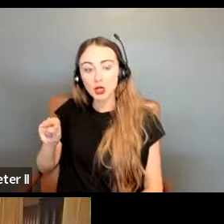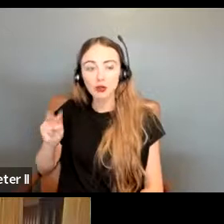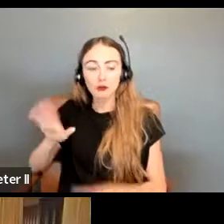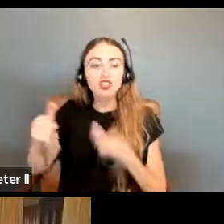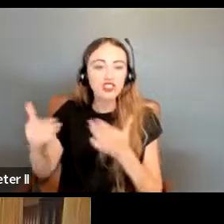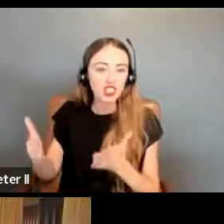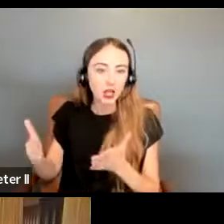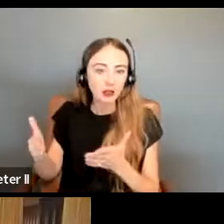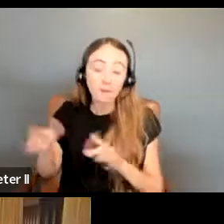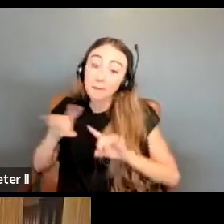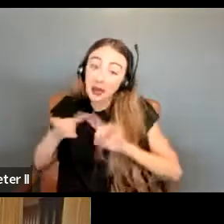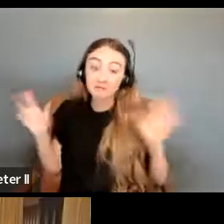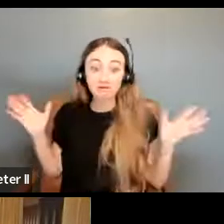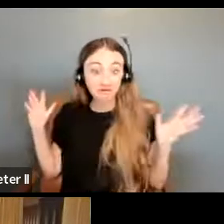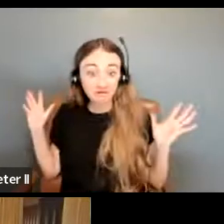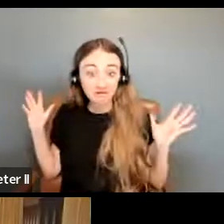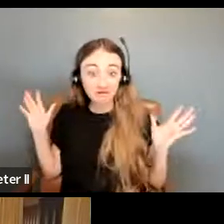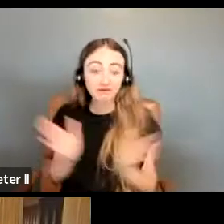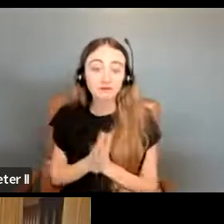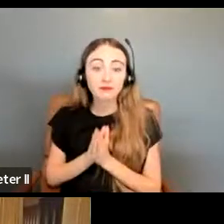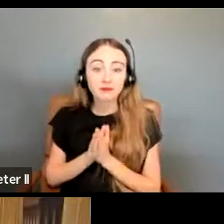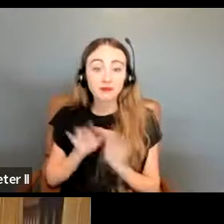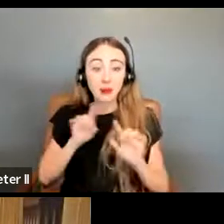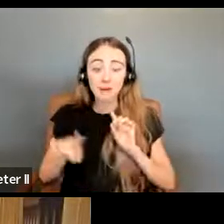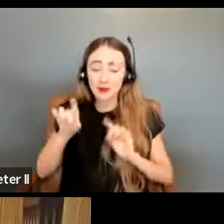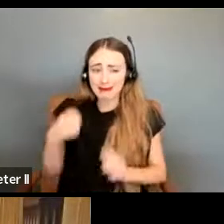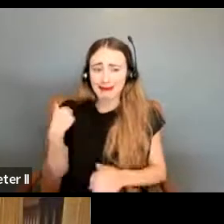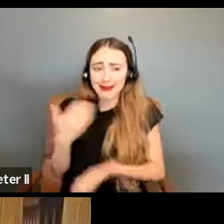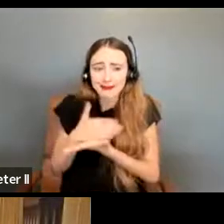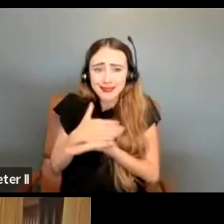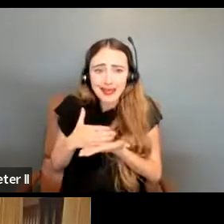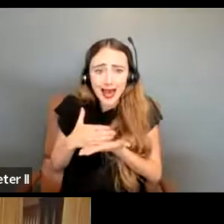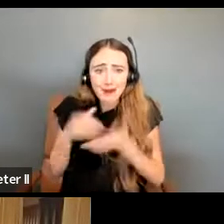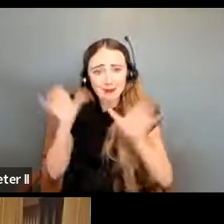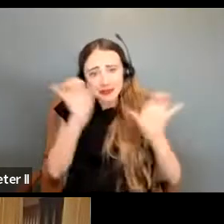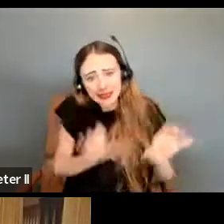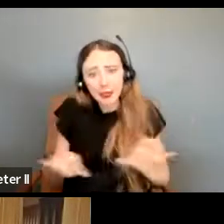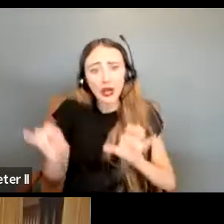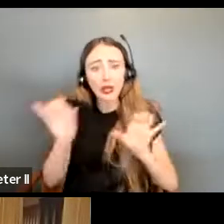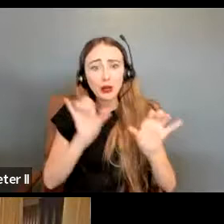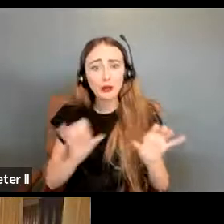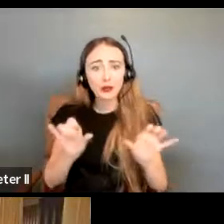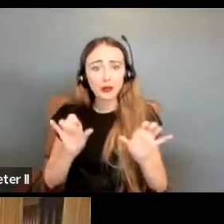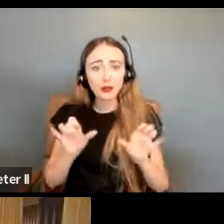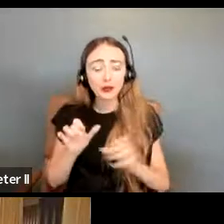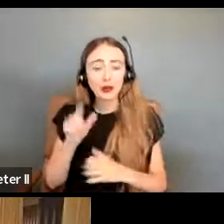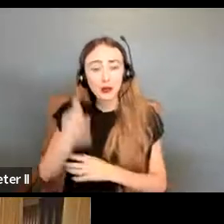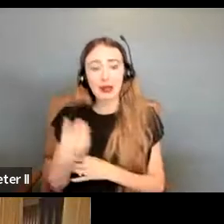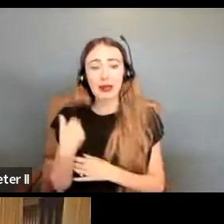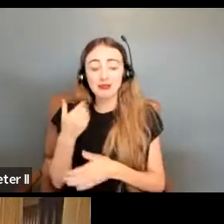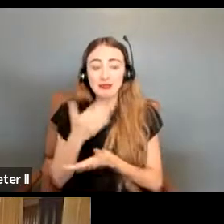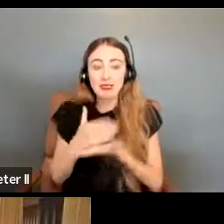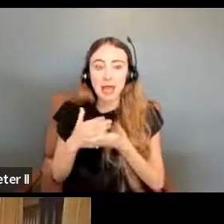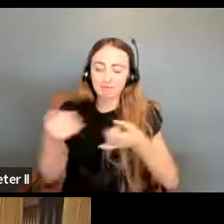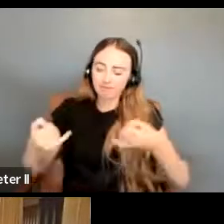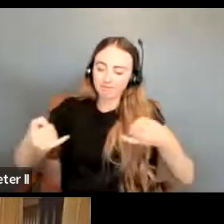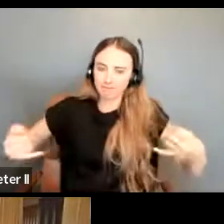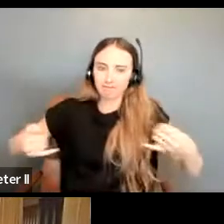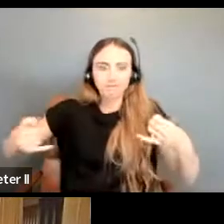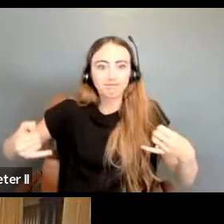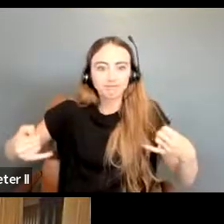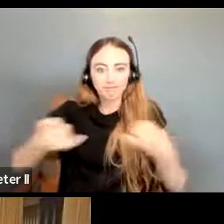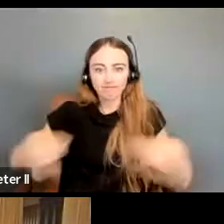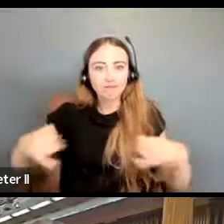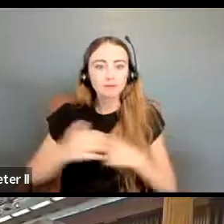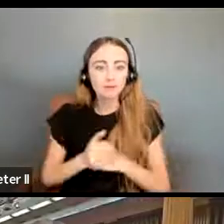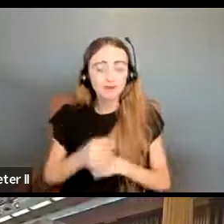provisions. But we have to have some standards, and we have to have some lines that we won't cross. I think